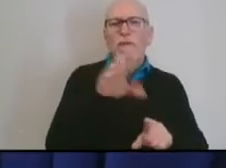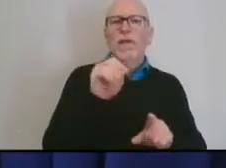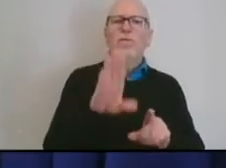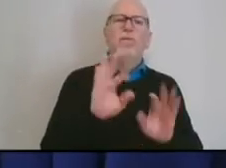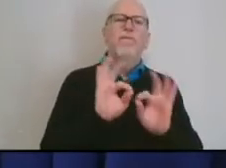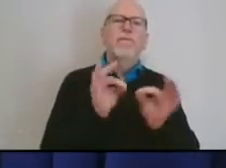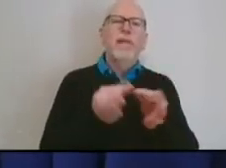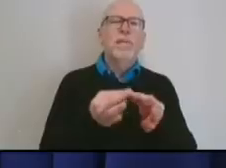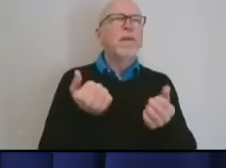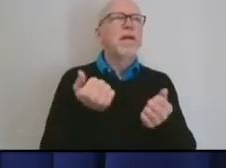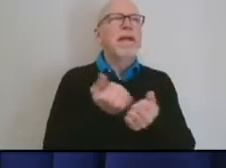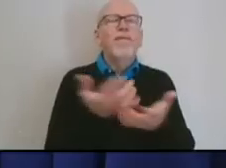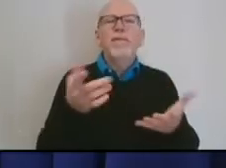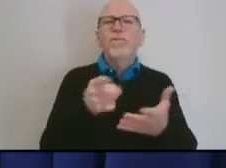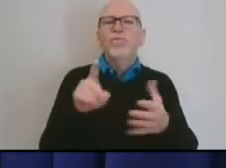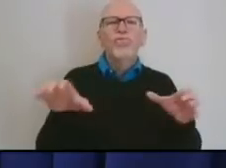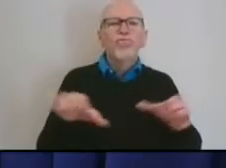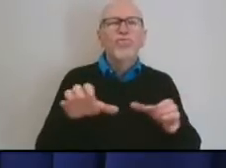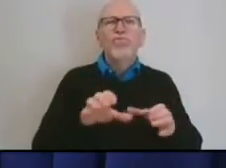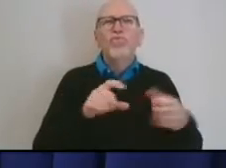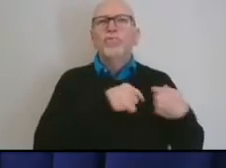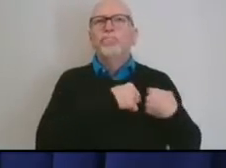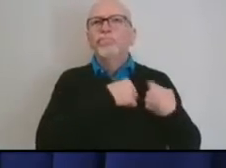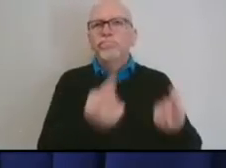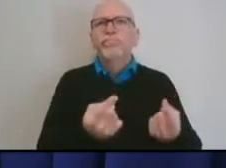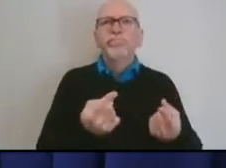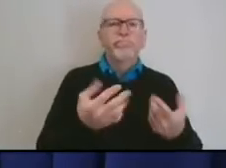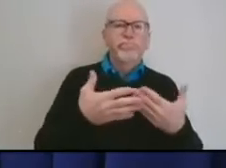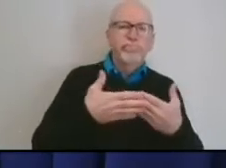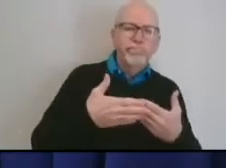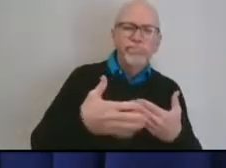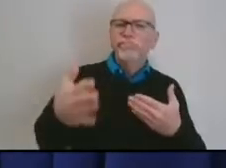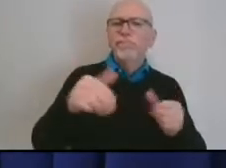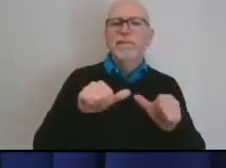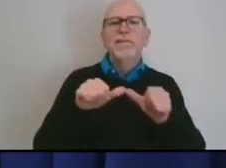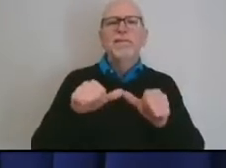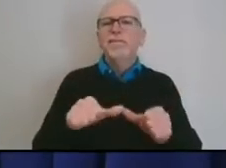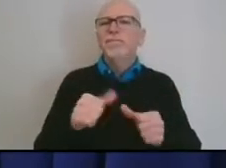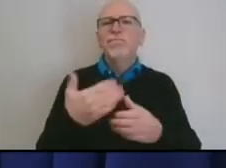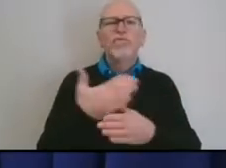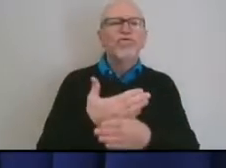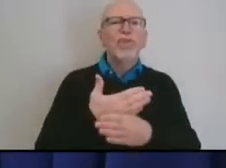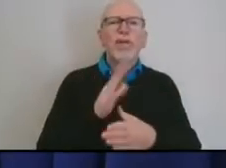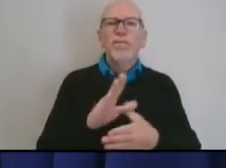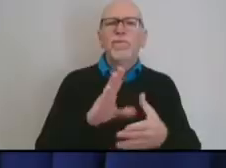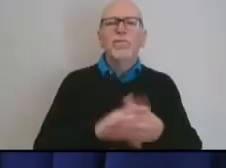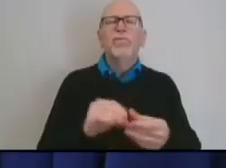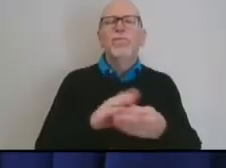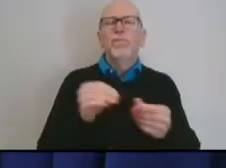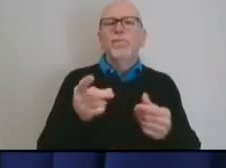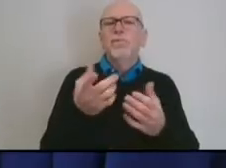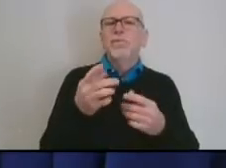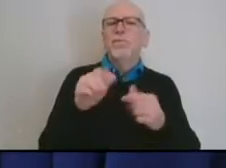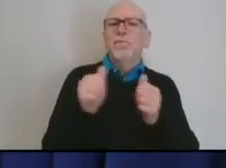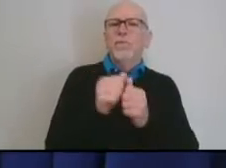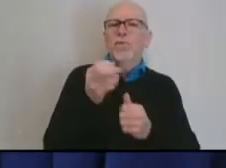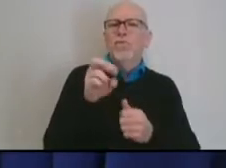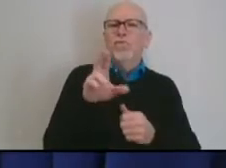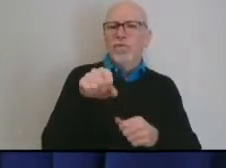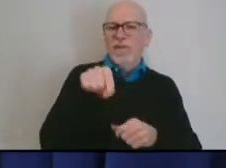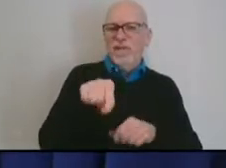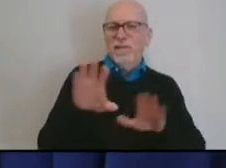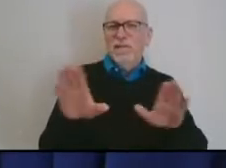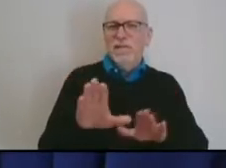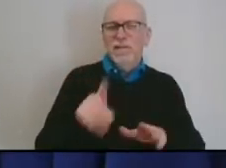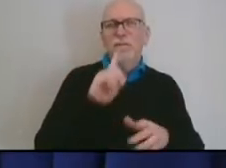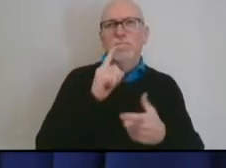for everything that you're doing and what you're going to continue to share with Hoosiers this Sunday in a big,